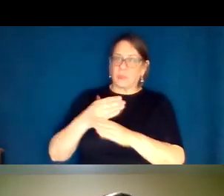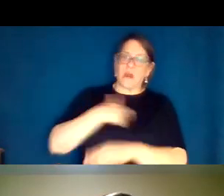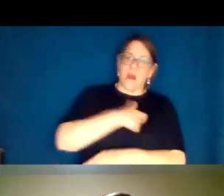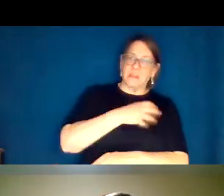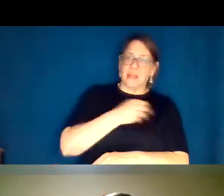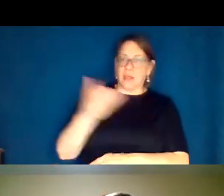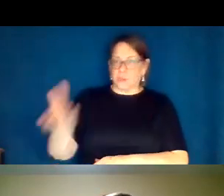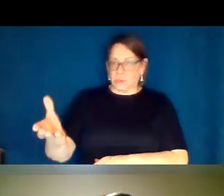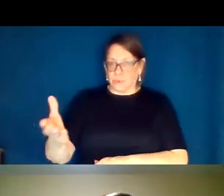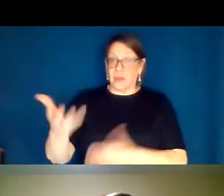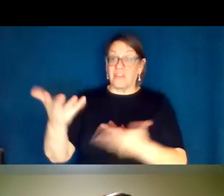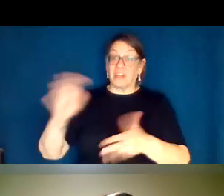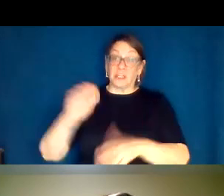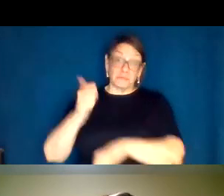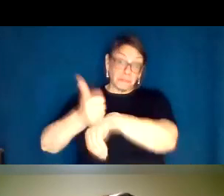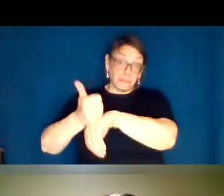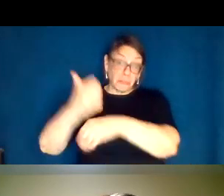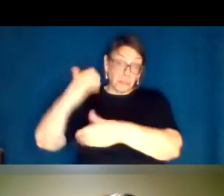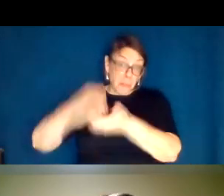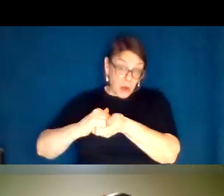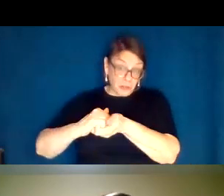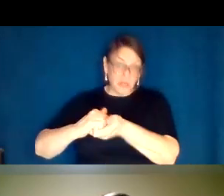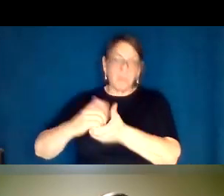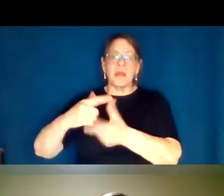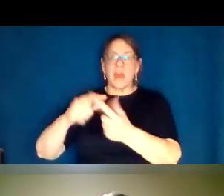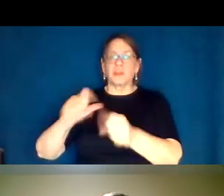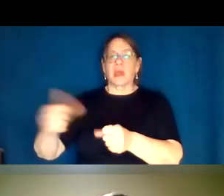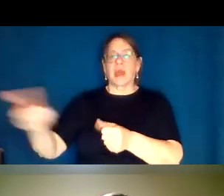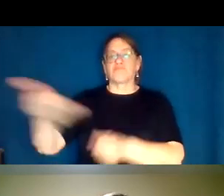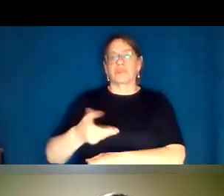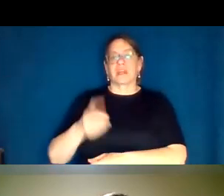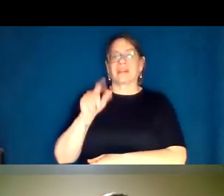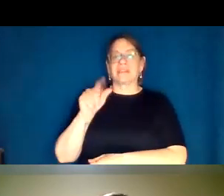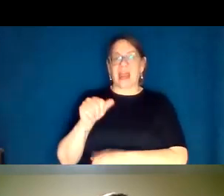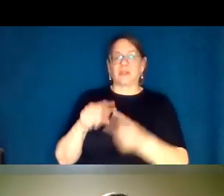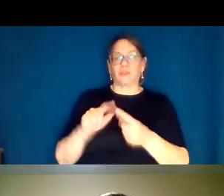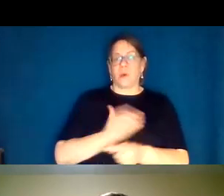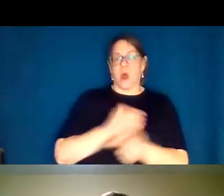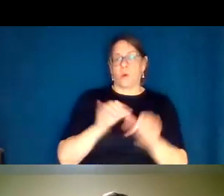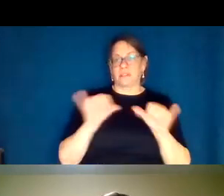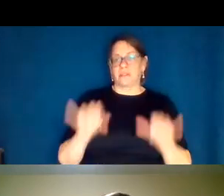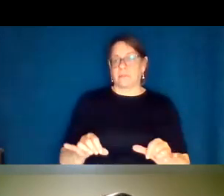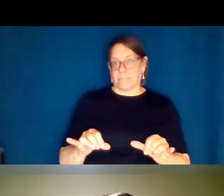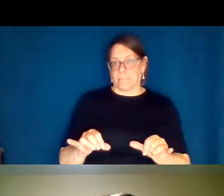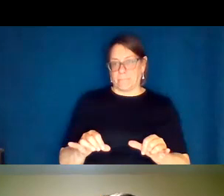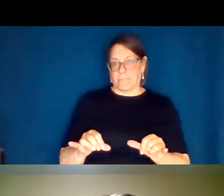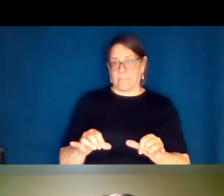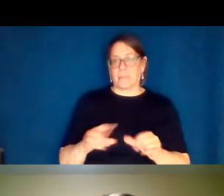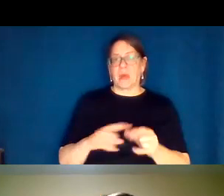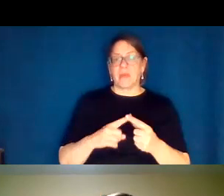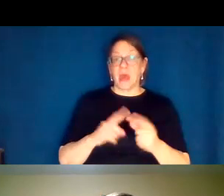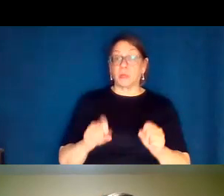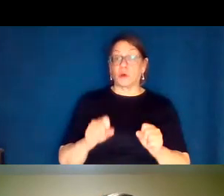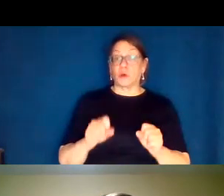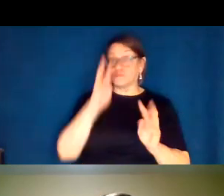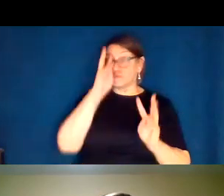that partnership, it's possible to bring in the data to link them to the rest of the data in the ecosystem, and then to propose projects that would